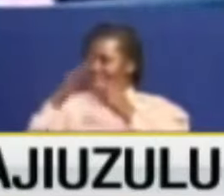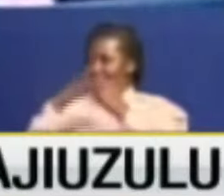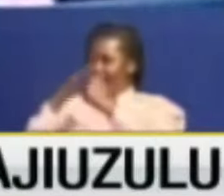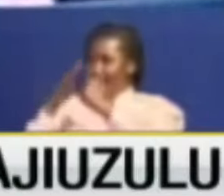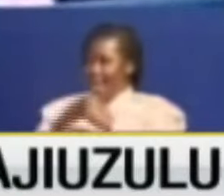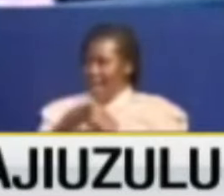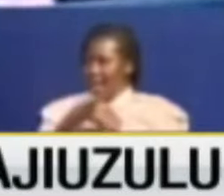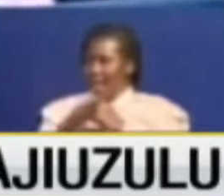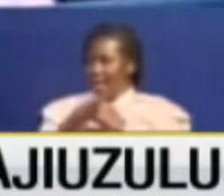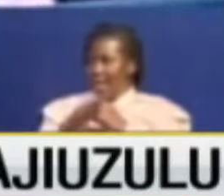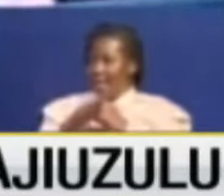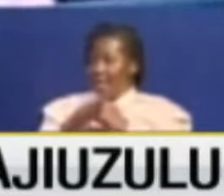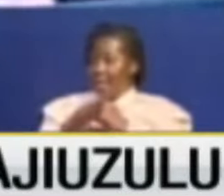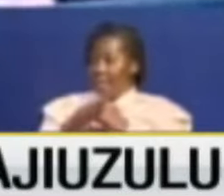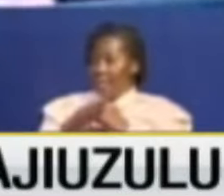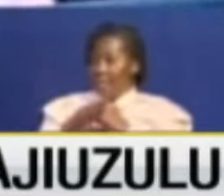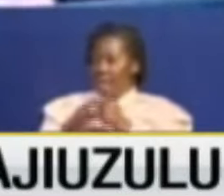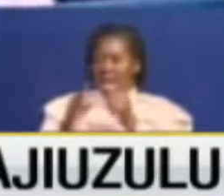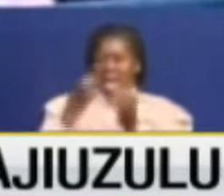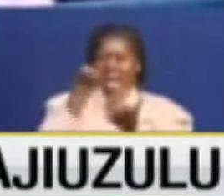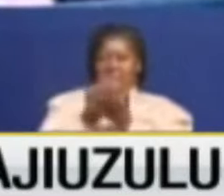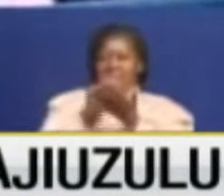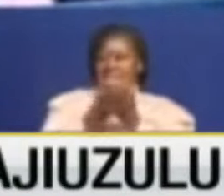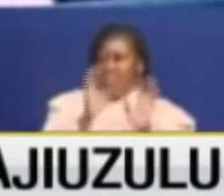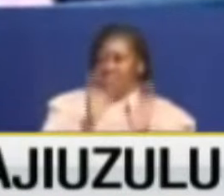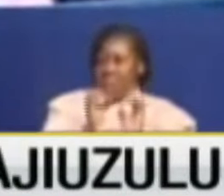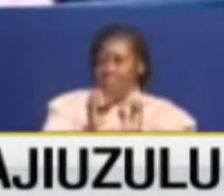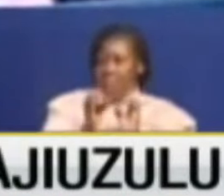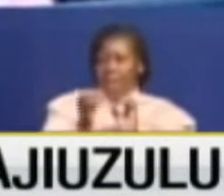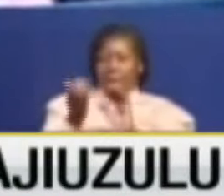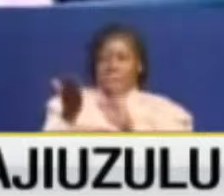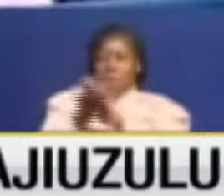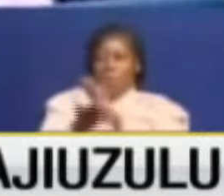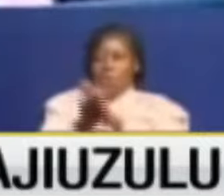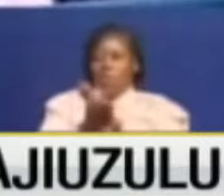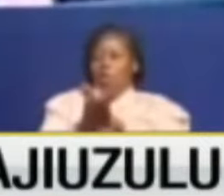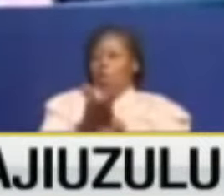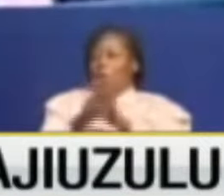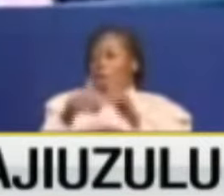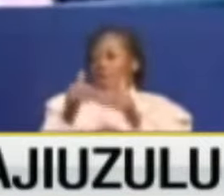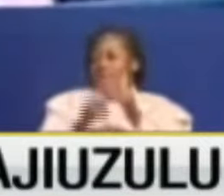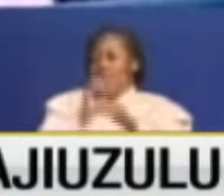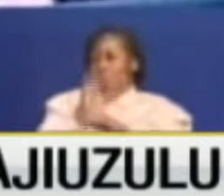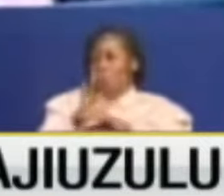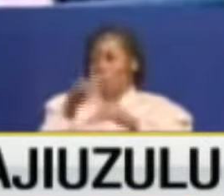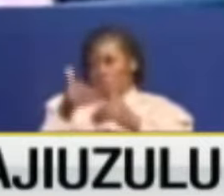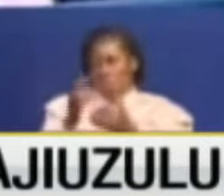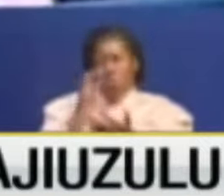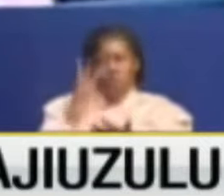0400163917899. There'll be no evidence by documentary or video or even